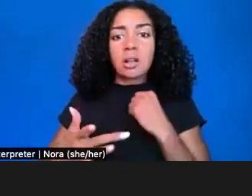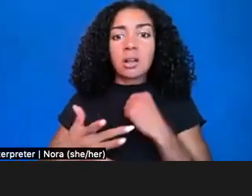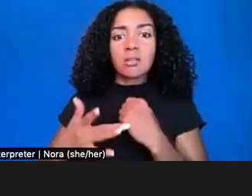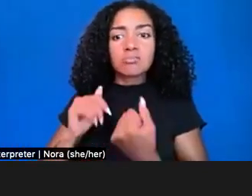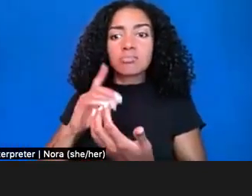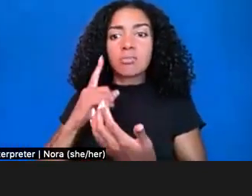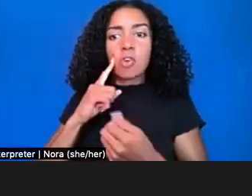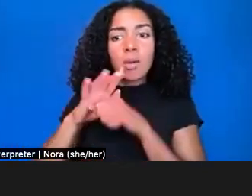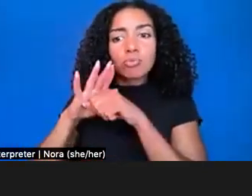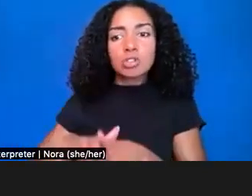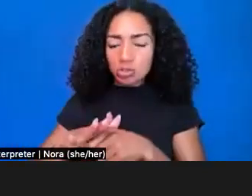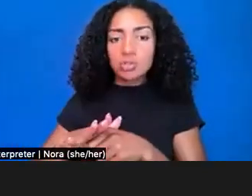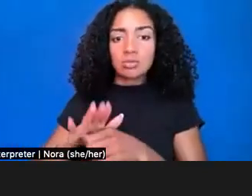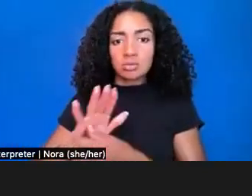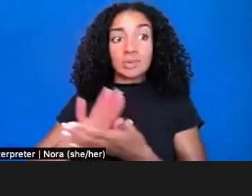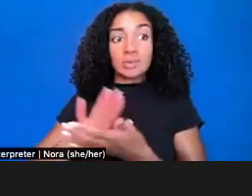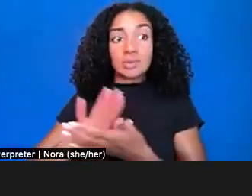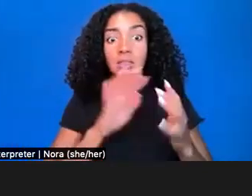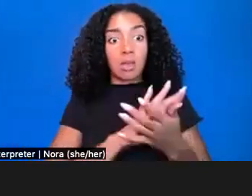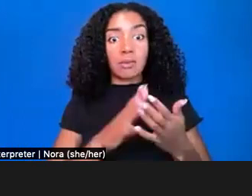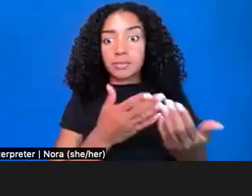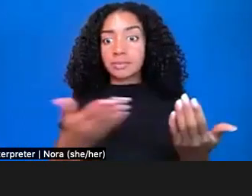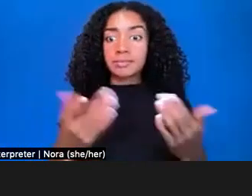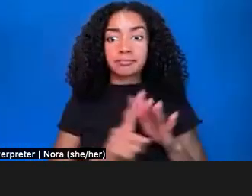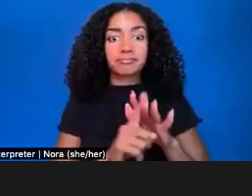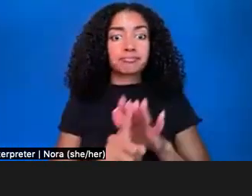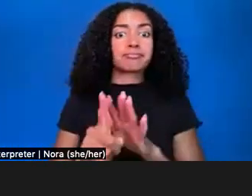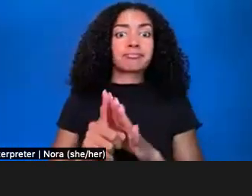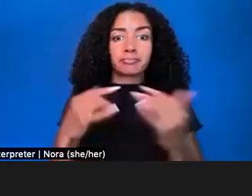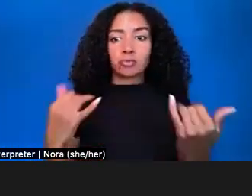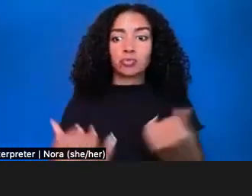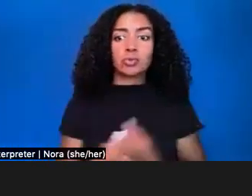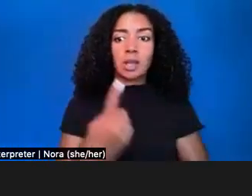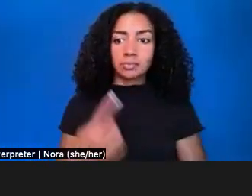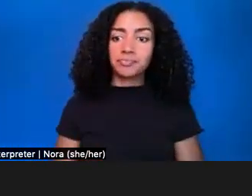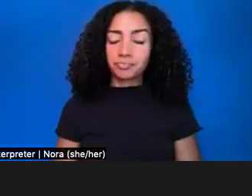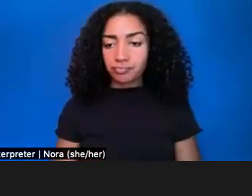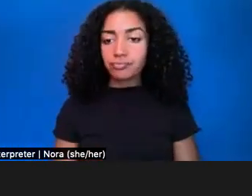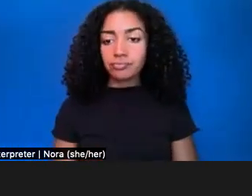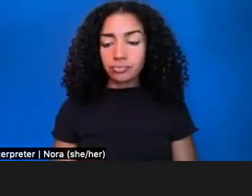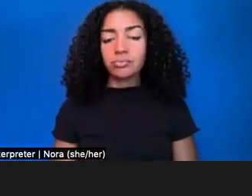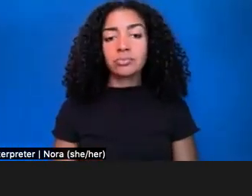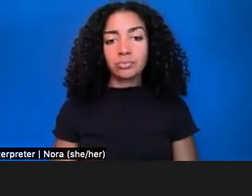at play even today. Right? Yeah.